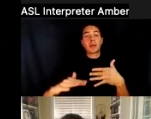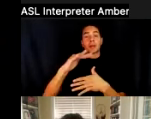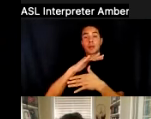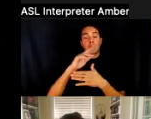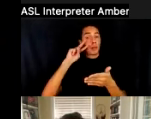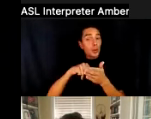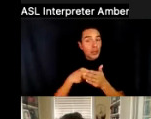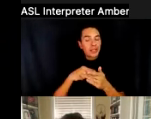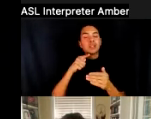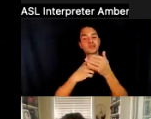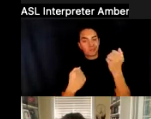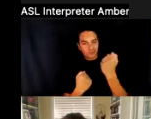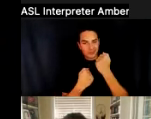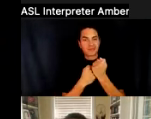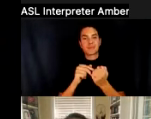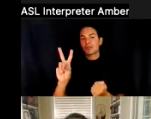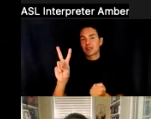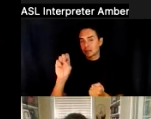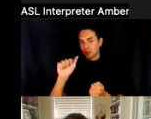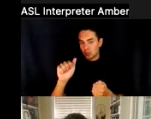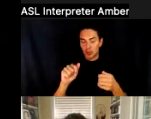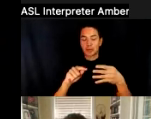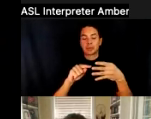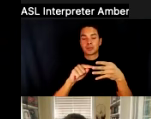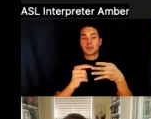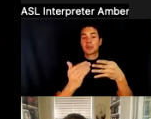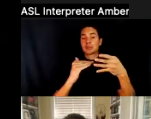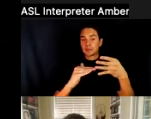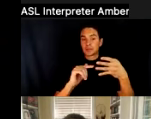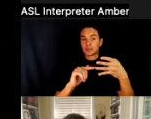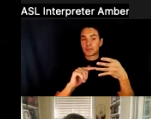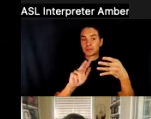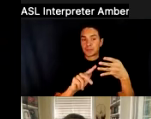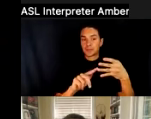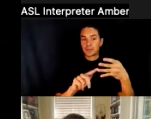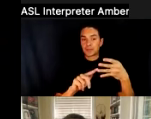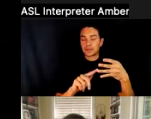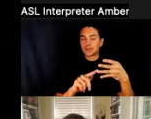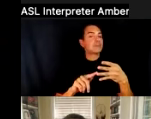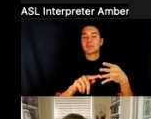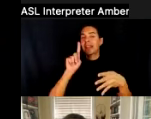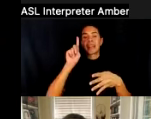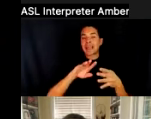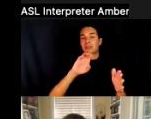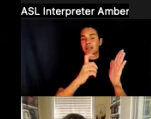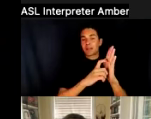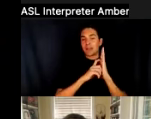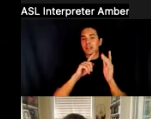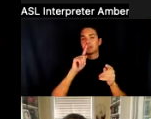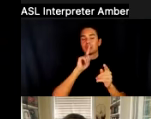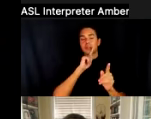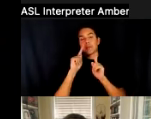to victims of sexual assault, and 3, generally cannot be compelled to testify about